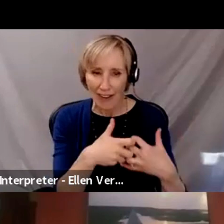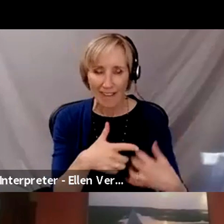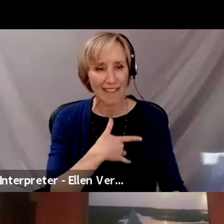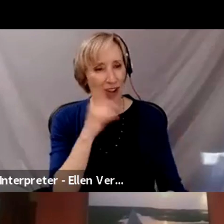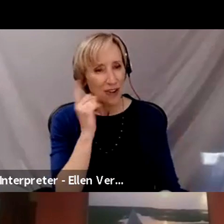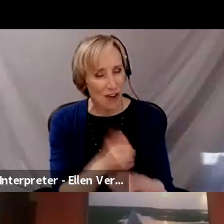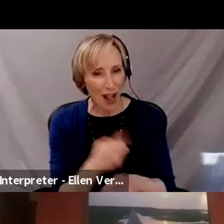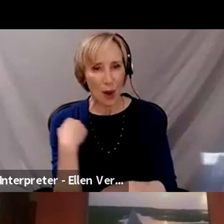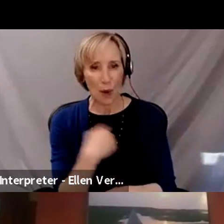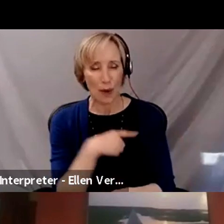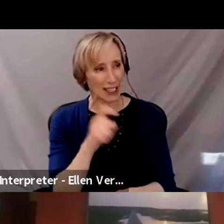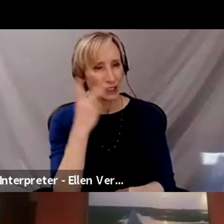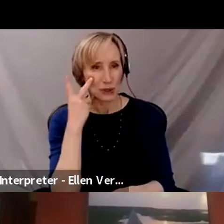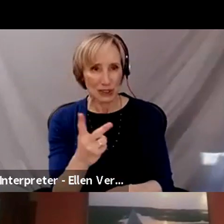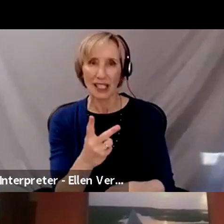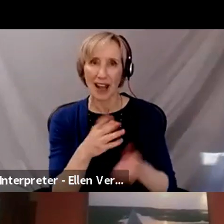way. It's not about,